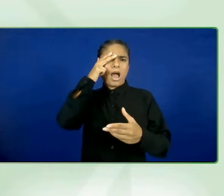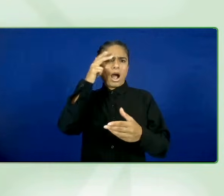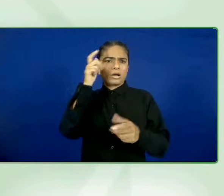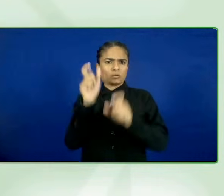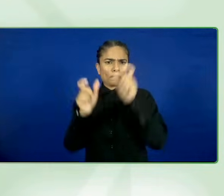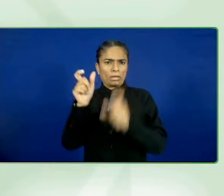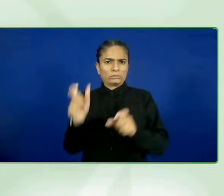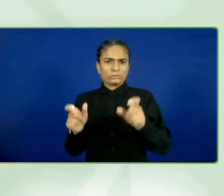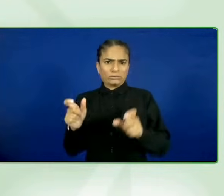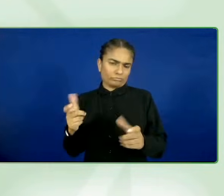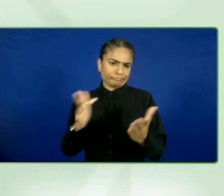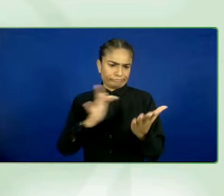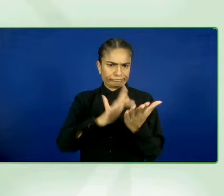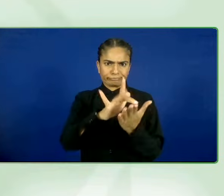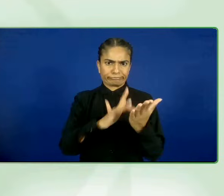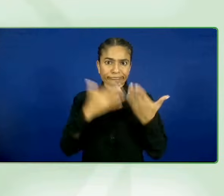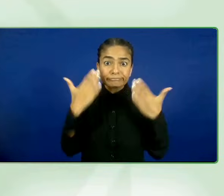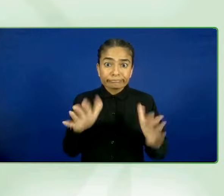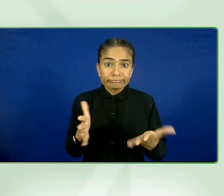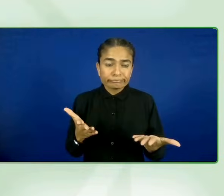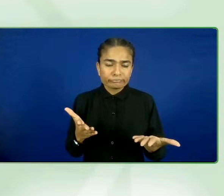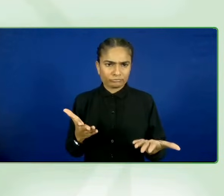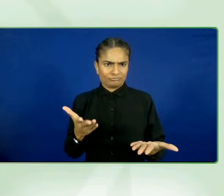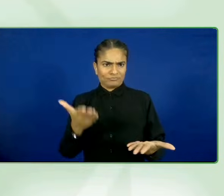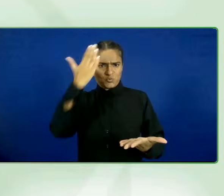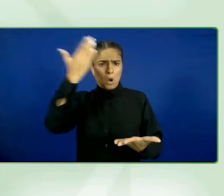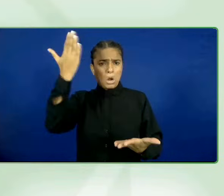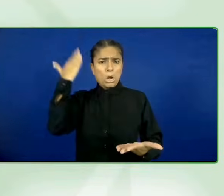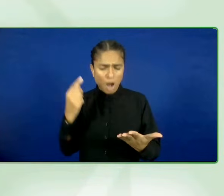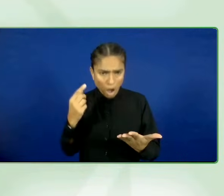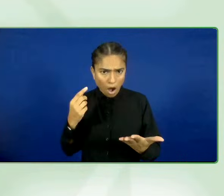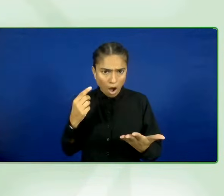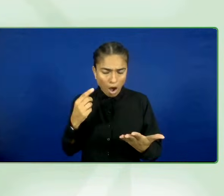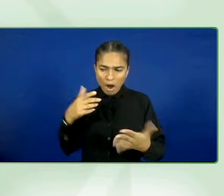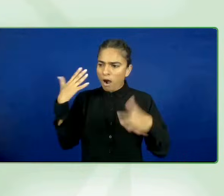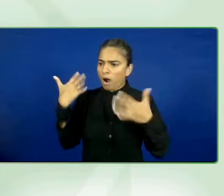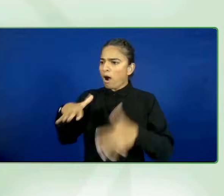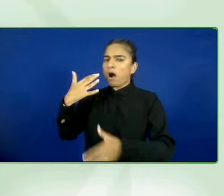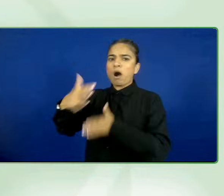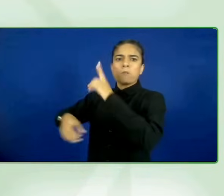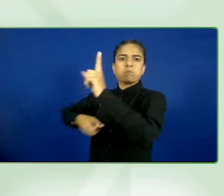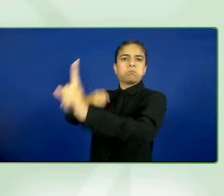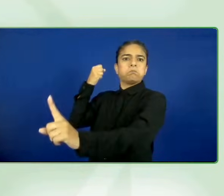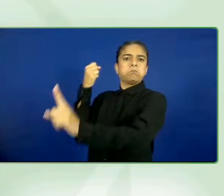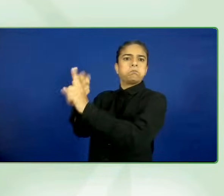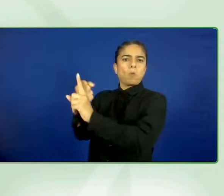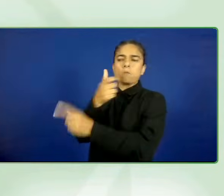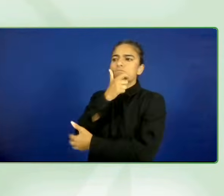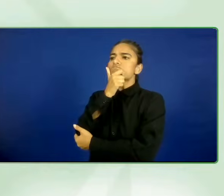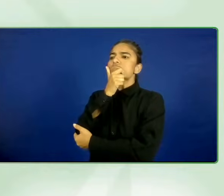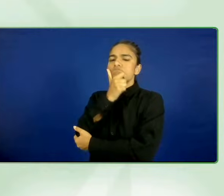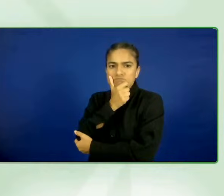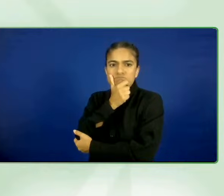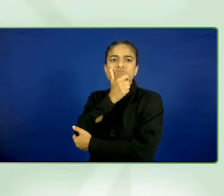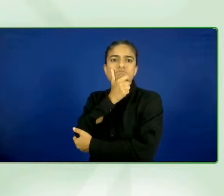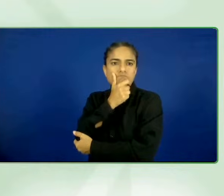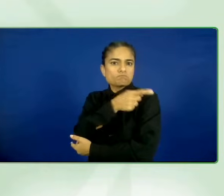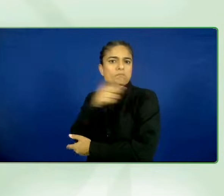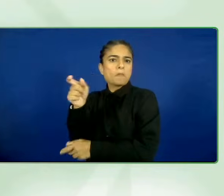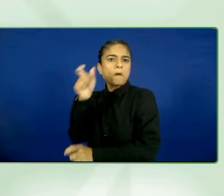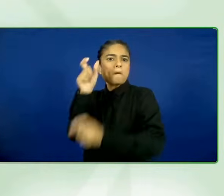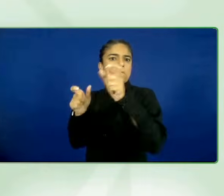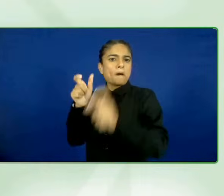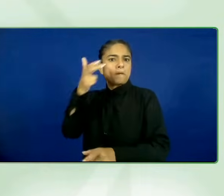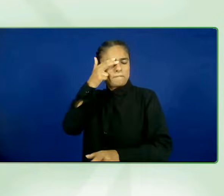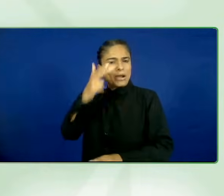So they are also learning in the same curve, and I'm sure in near future there will be accessibility funds